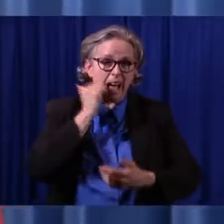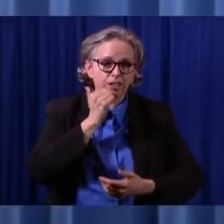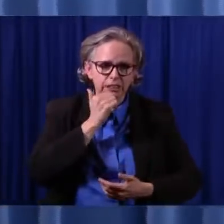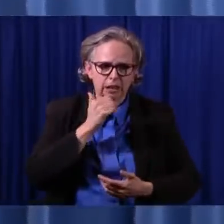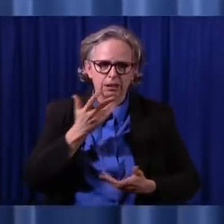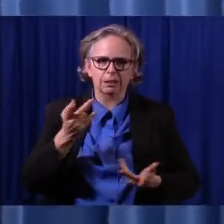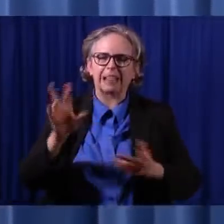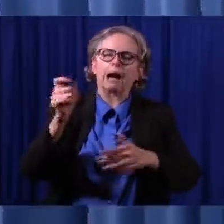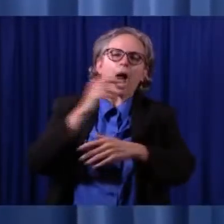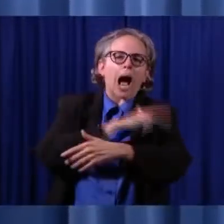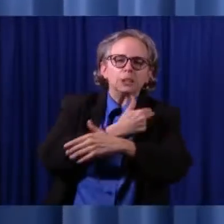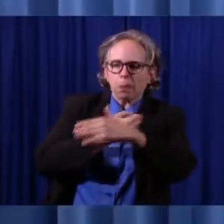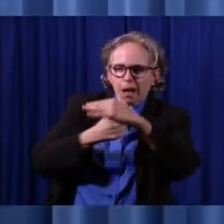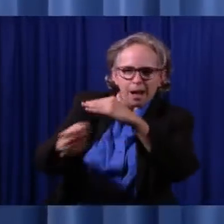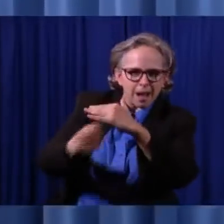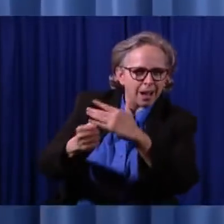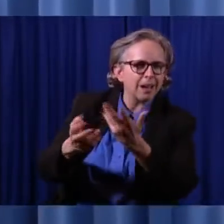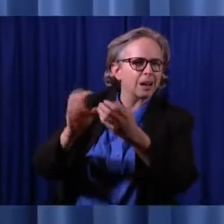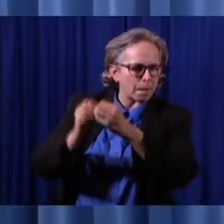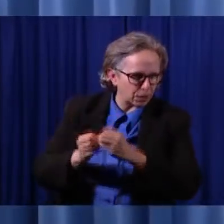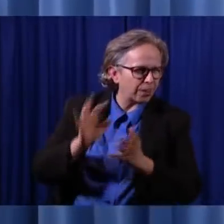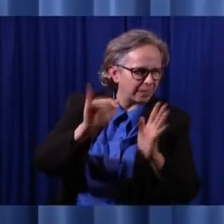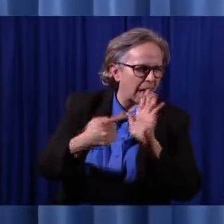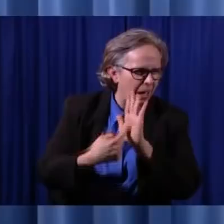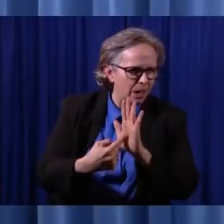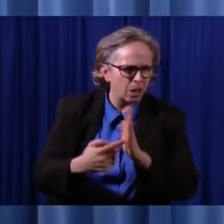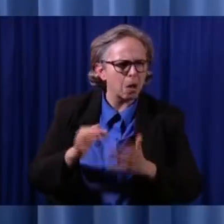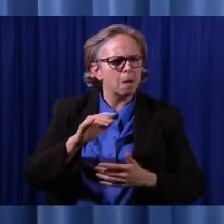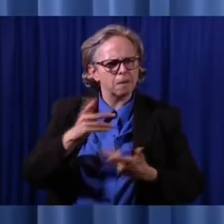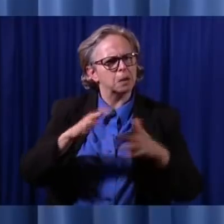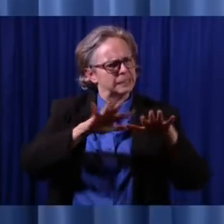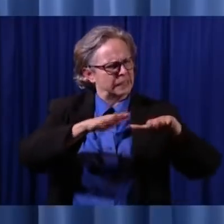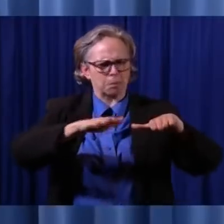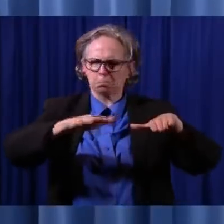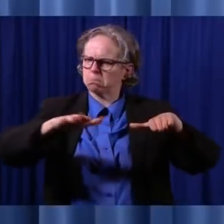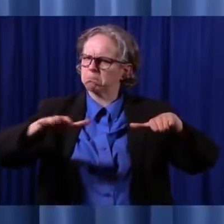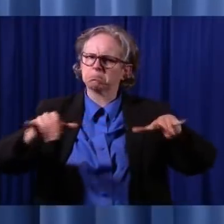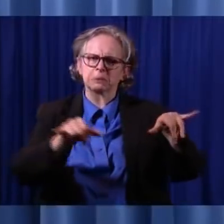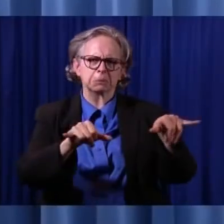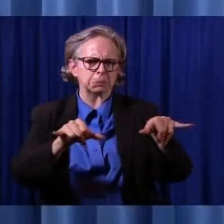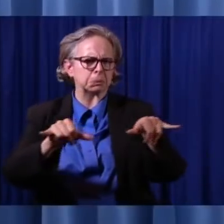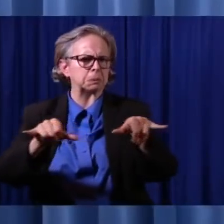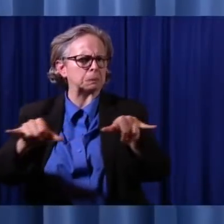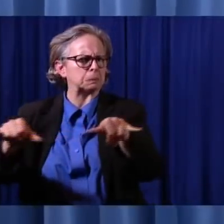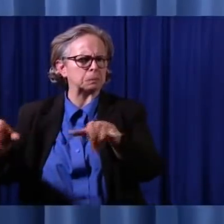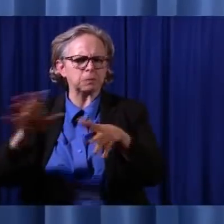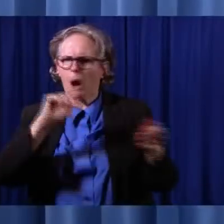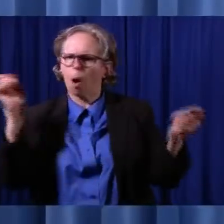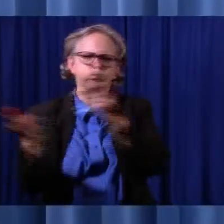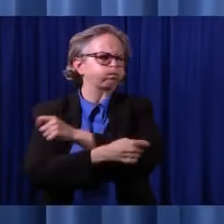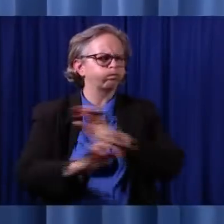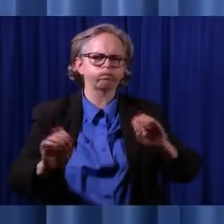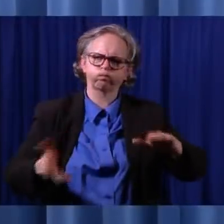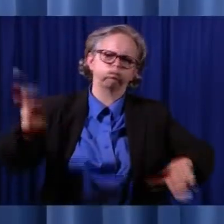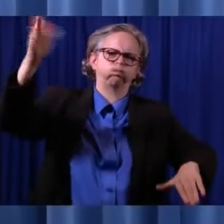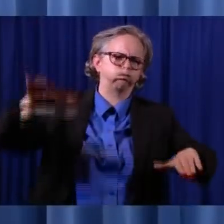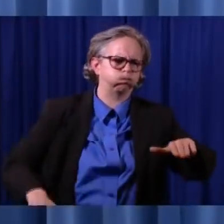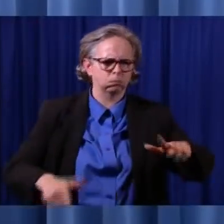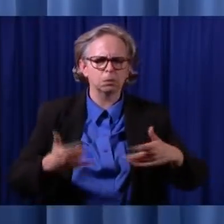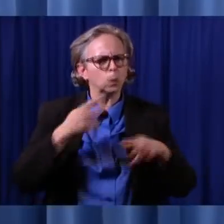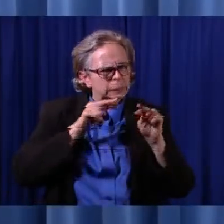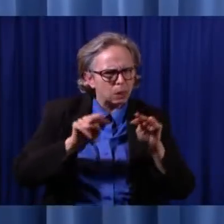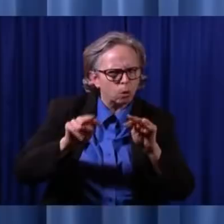hospitalizations, for example, ICU, those remain fairly flat, fairly even. So we're watching all of these,